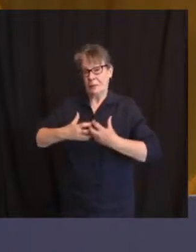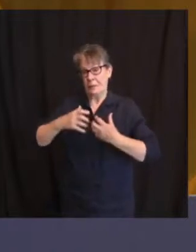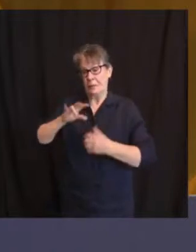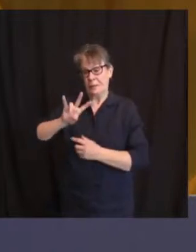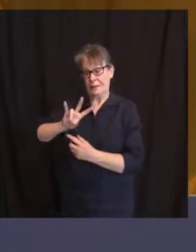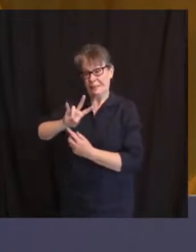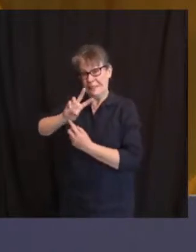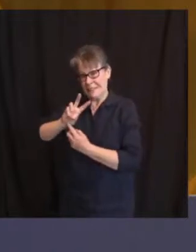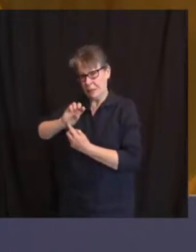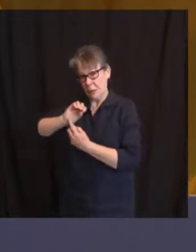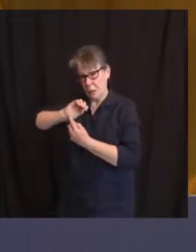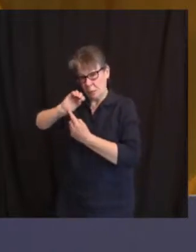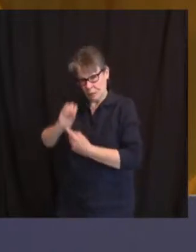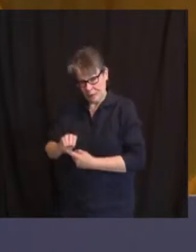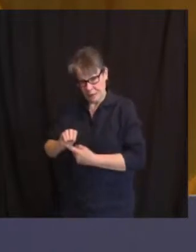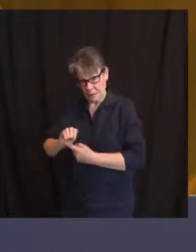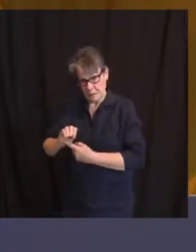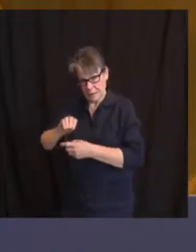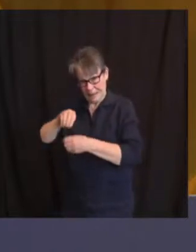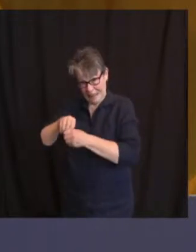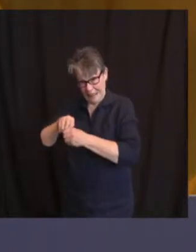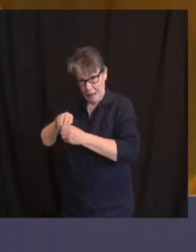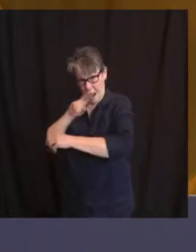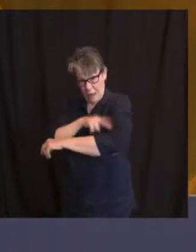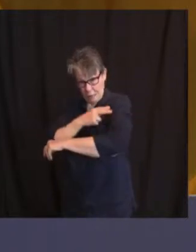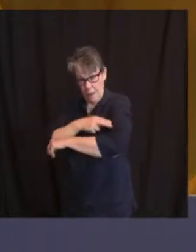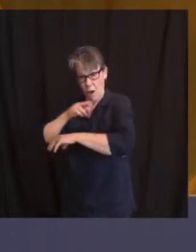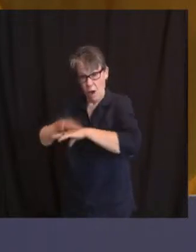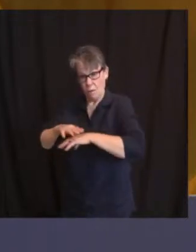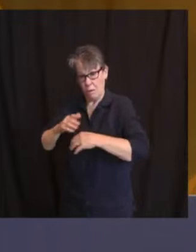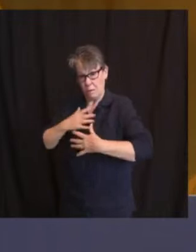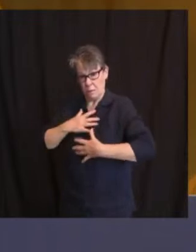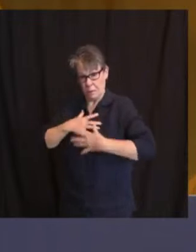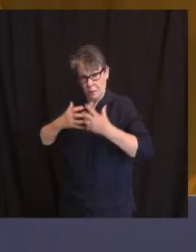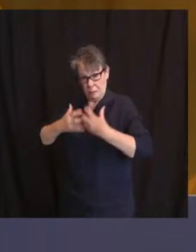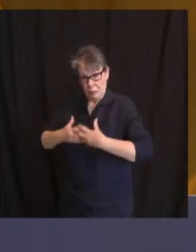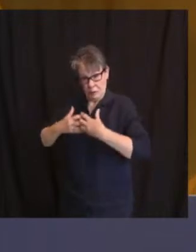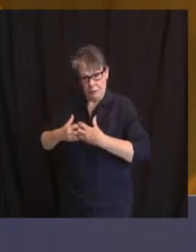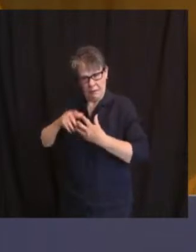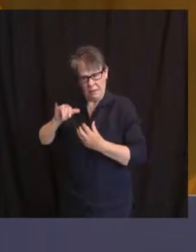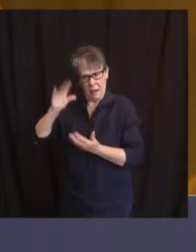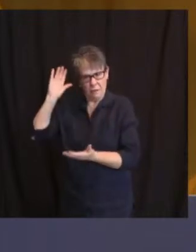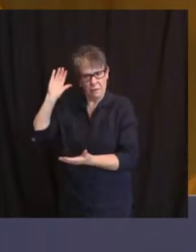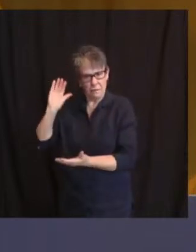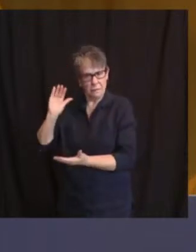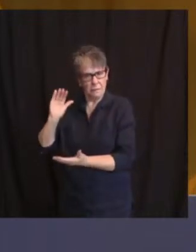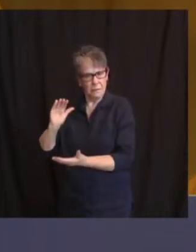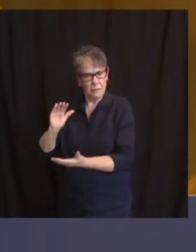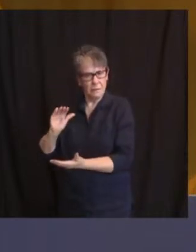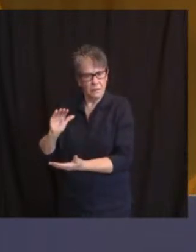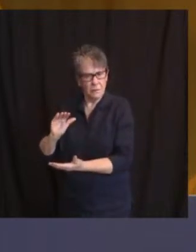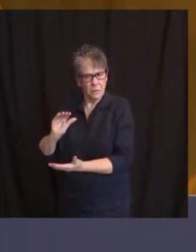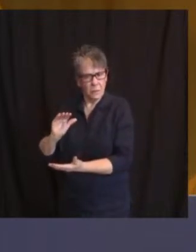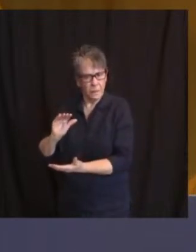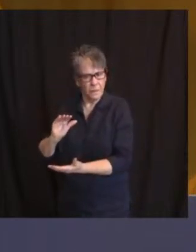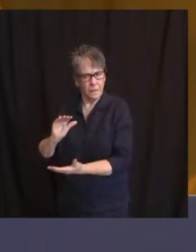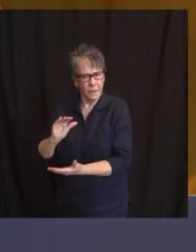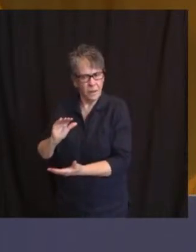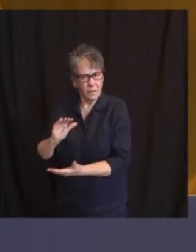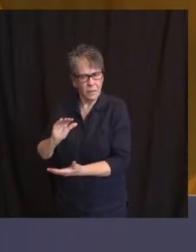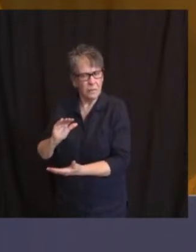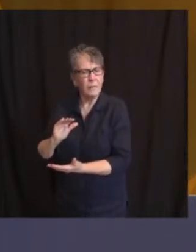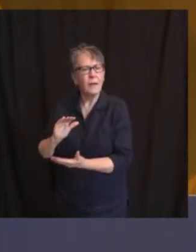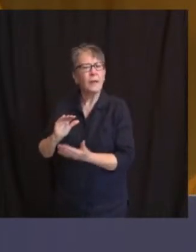concern, as of yesterday, we were notified of 11 cases of systemic inflammatory